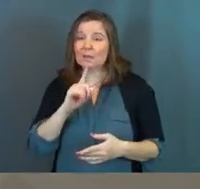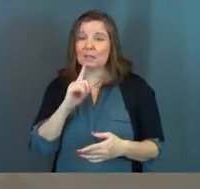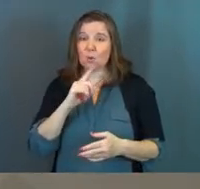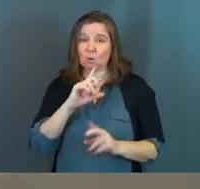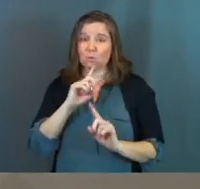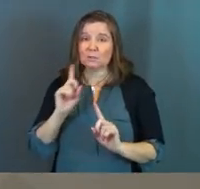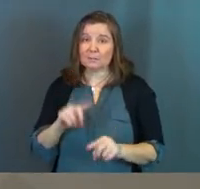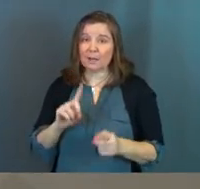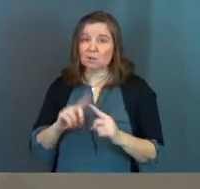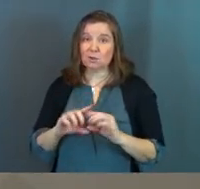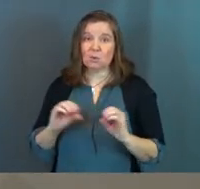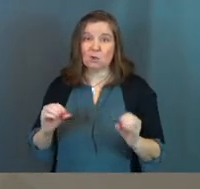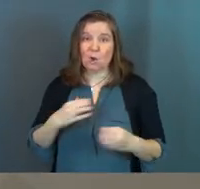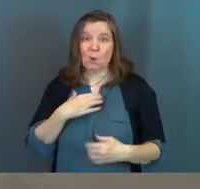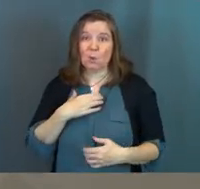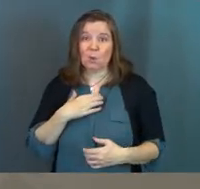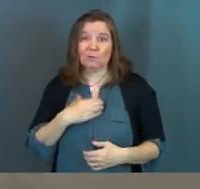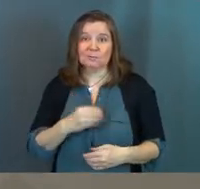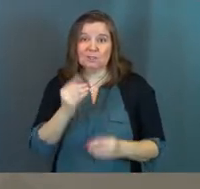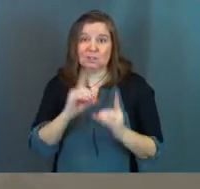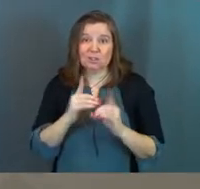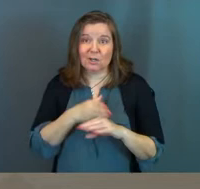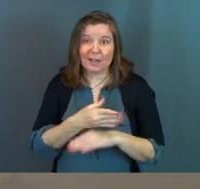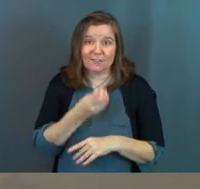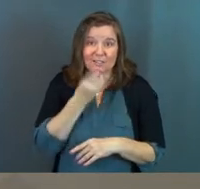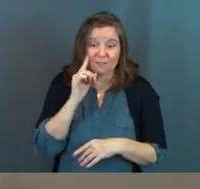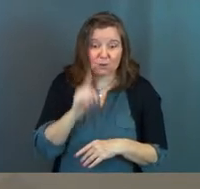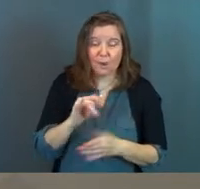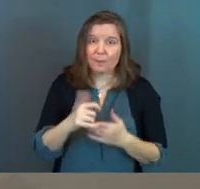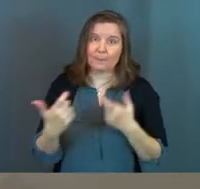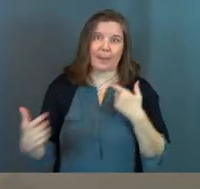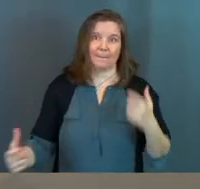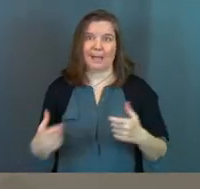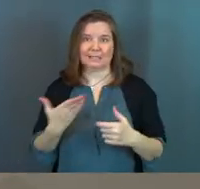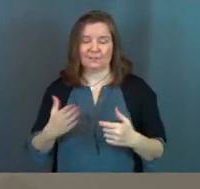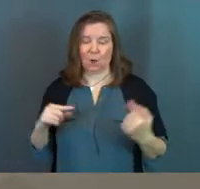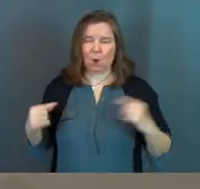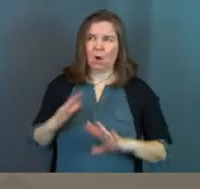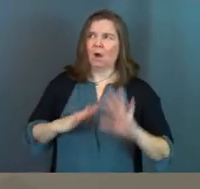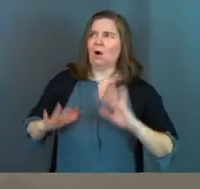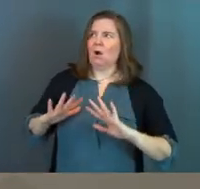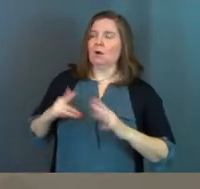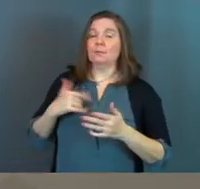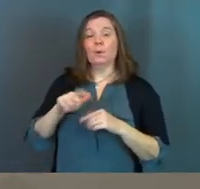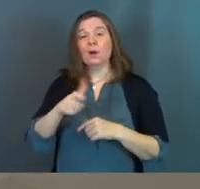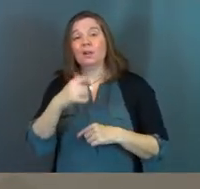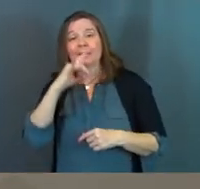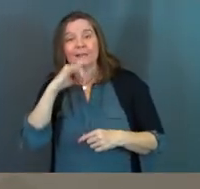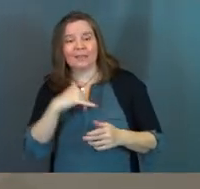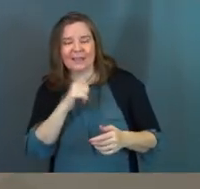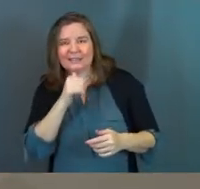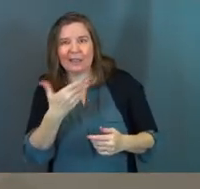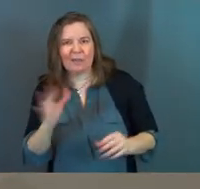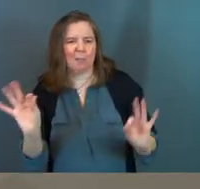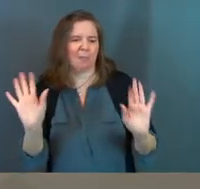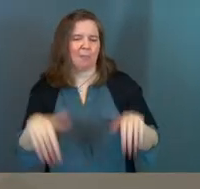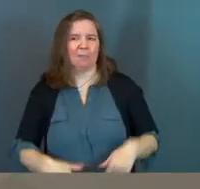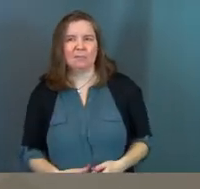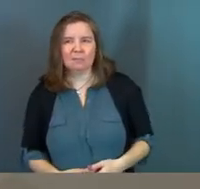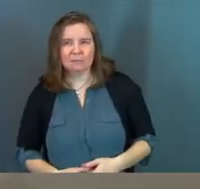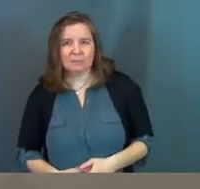going to respond to no dessert after dinner for you, and that's going to be a massive thing to them. But one of your other kids, that's not a thing at